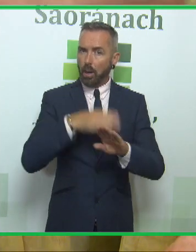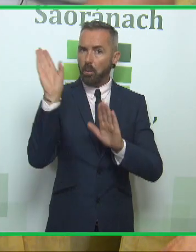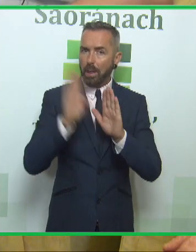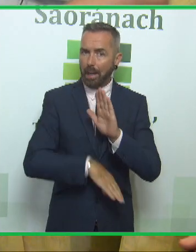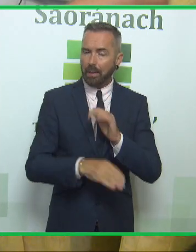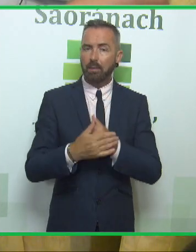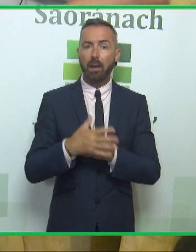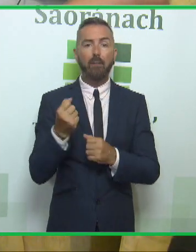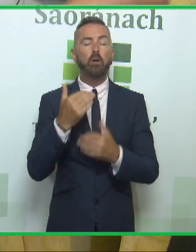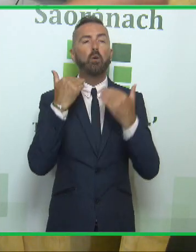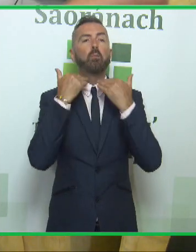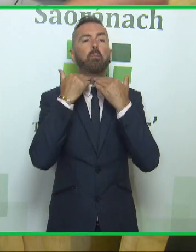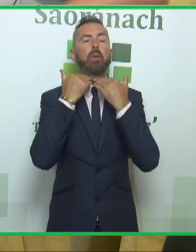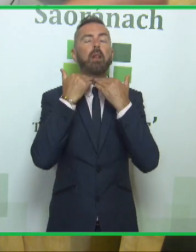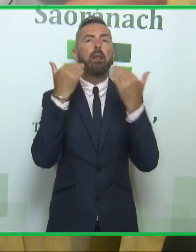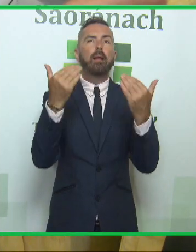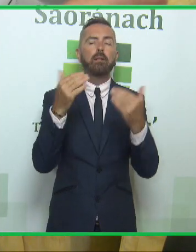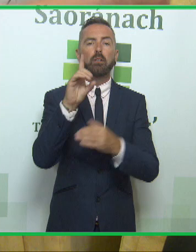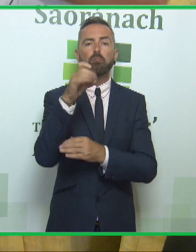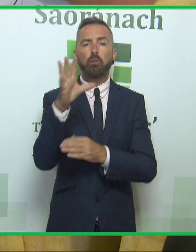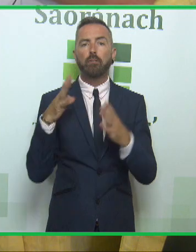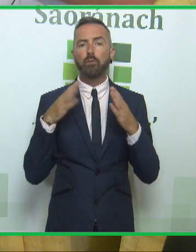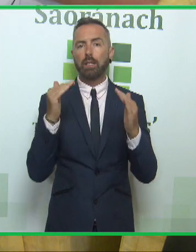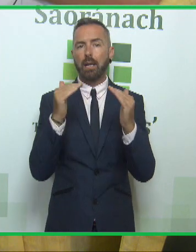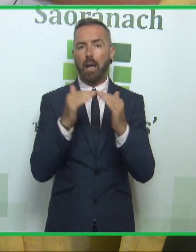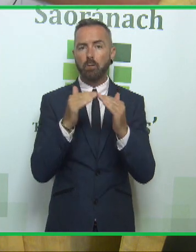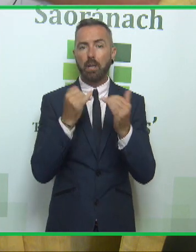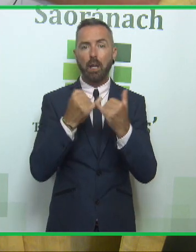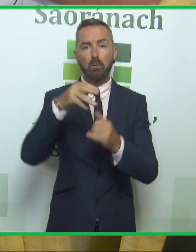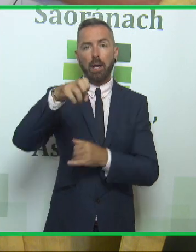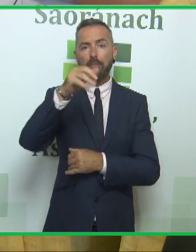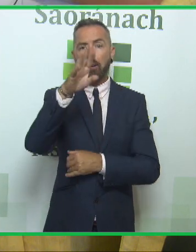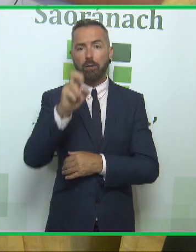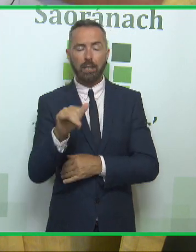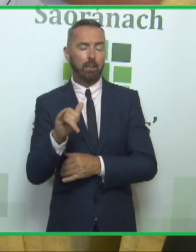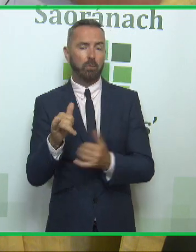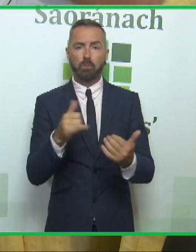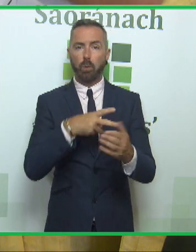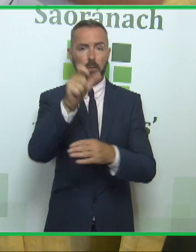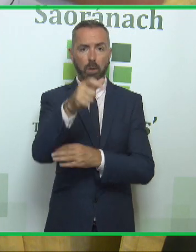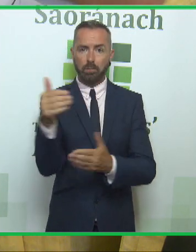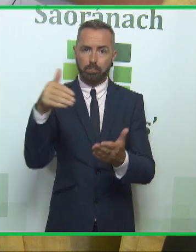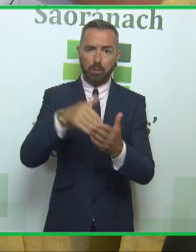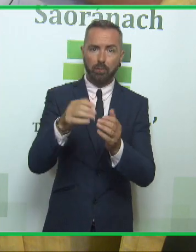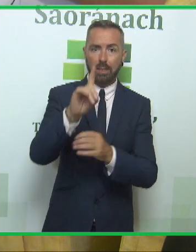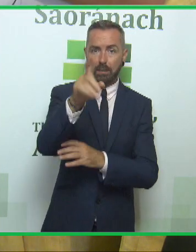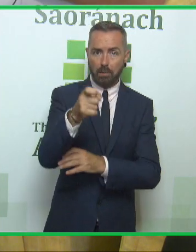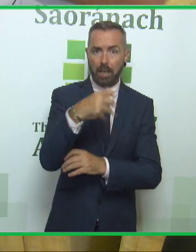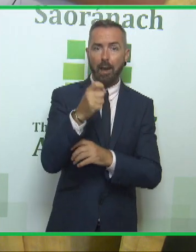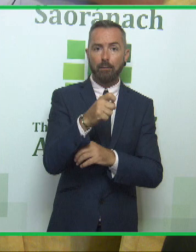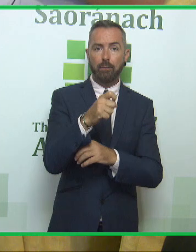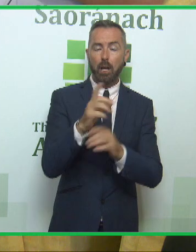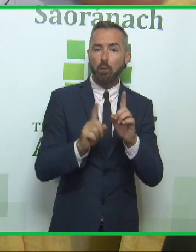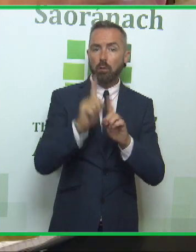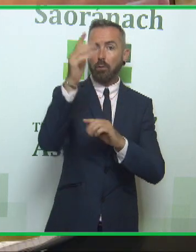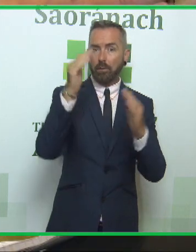do have plenty of drug-free houses. McFerry's would have a lot of them, where when we get someone in for a detox, we have a recovery house is what they're called, and there'll be 4 or